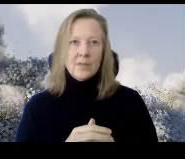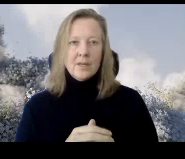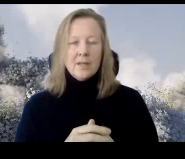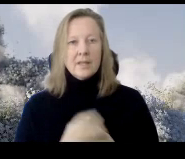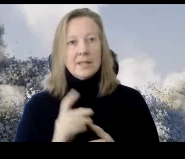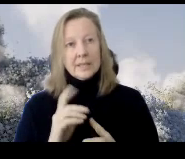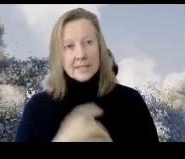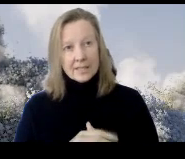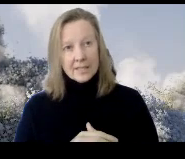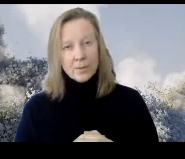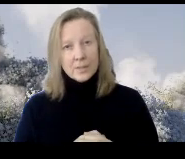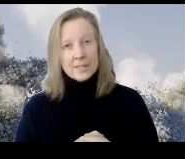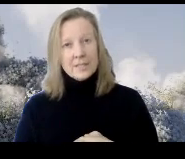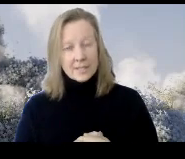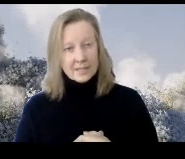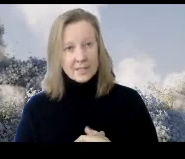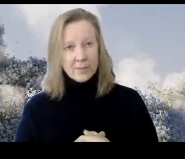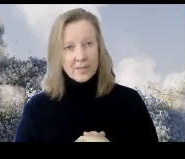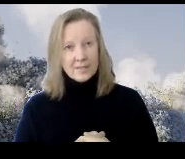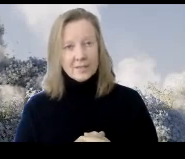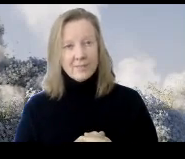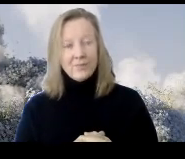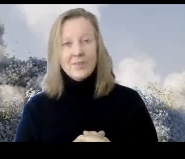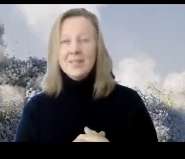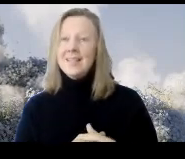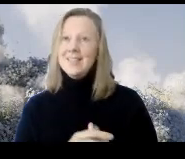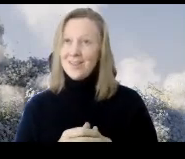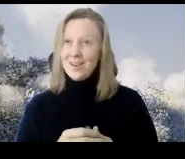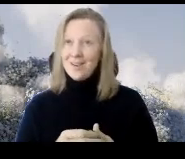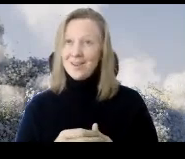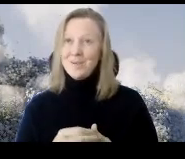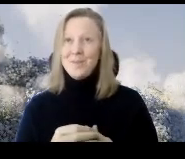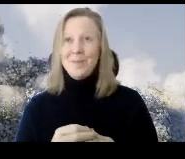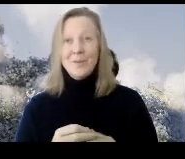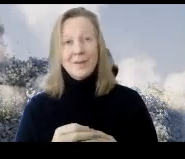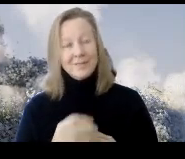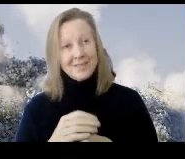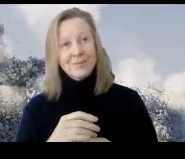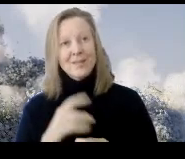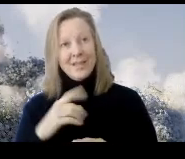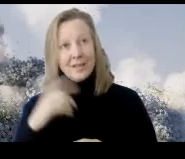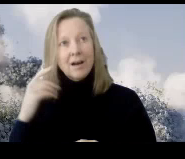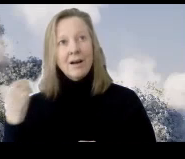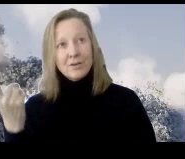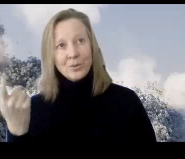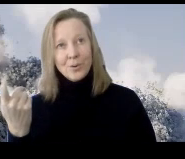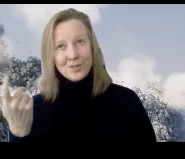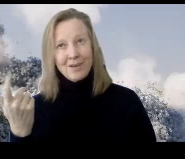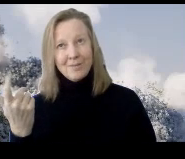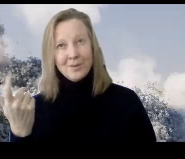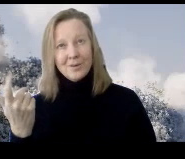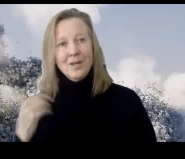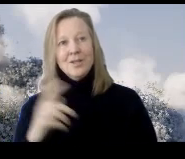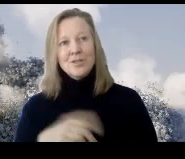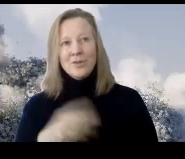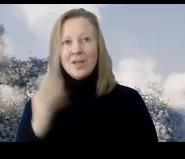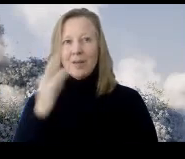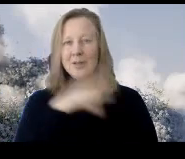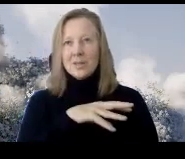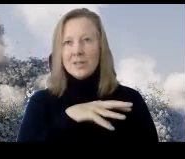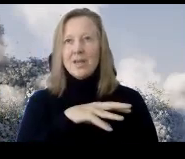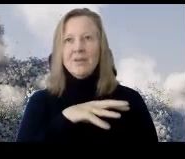level. The listening course is 16 weeks. It's long, but people are definitely getting higher scores after.